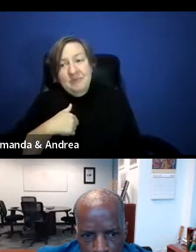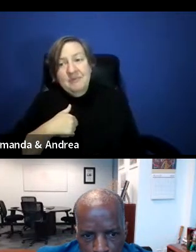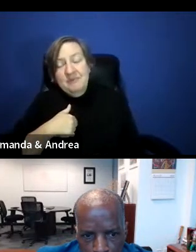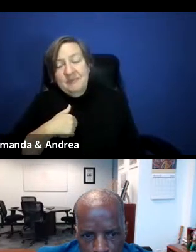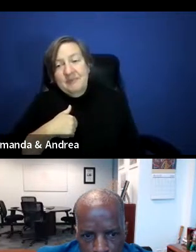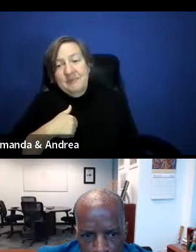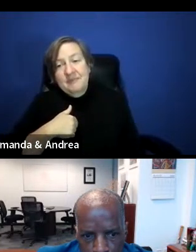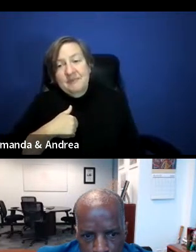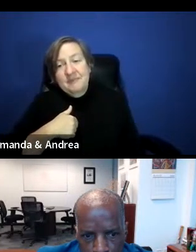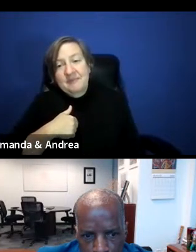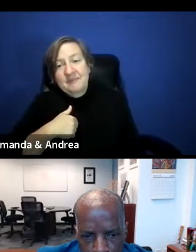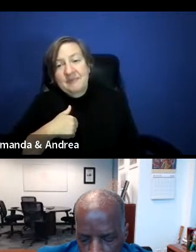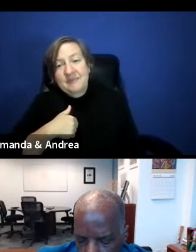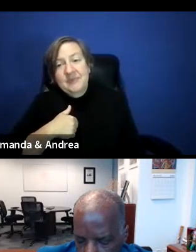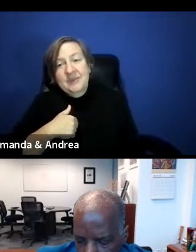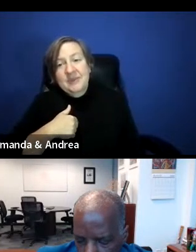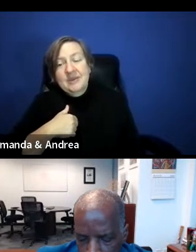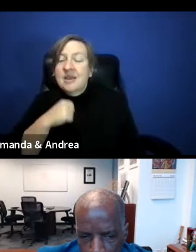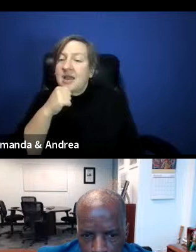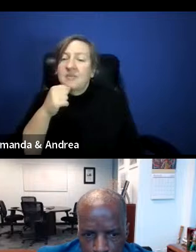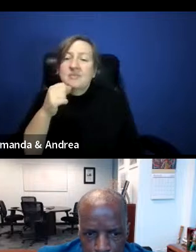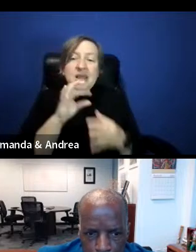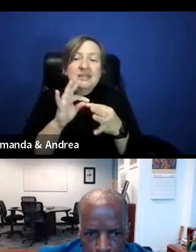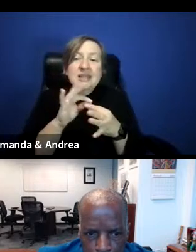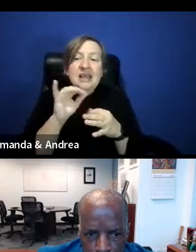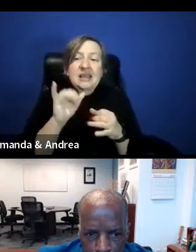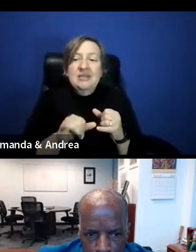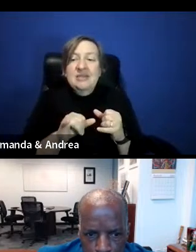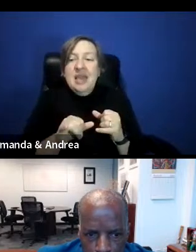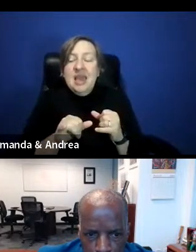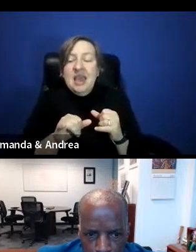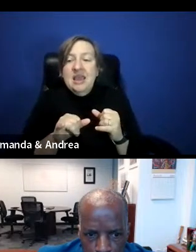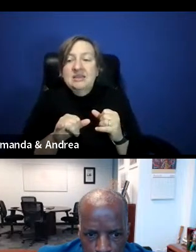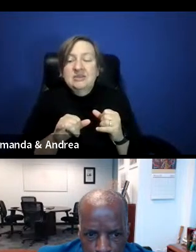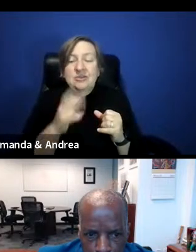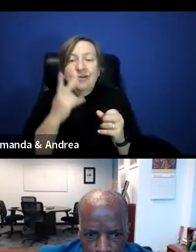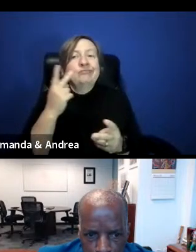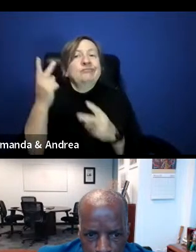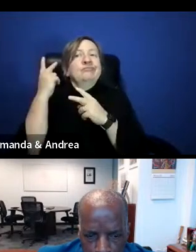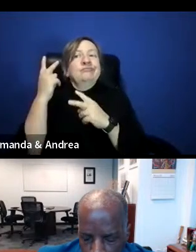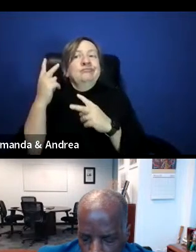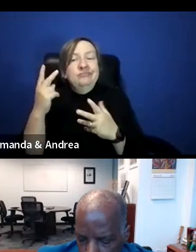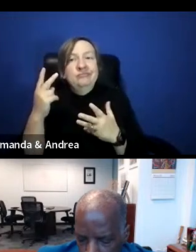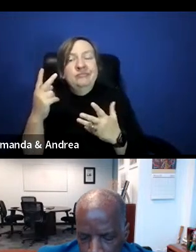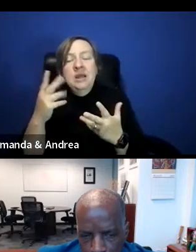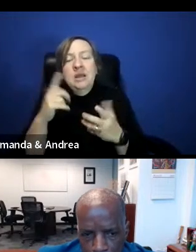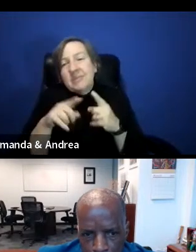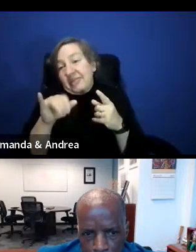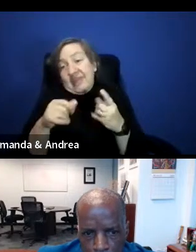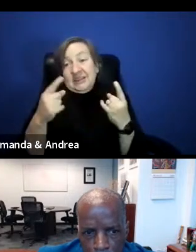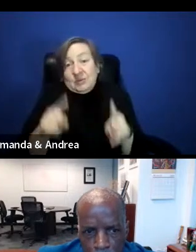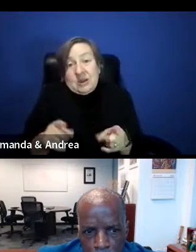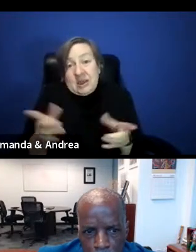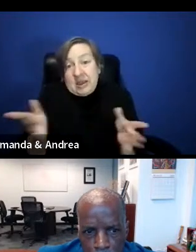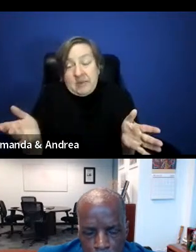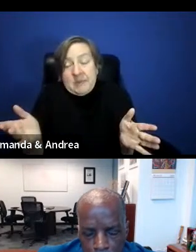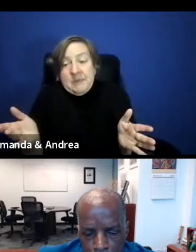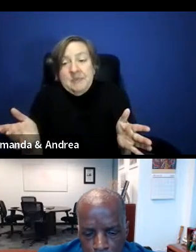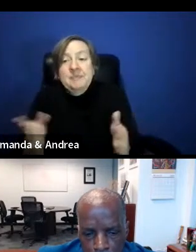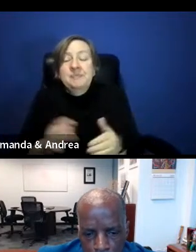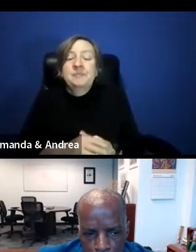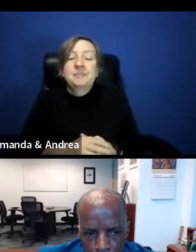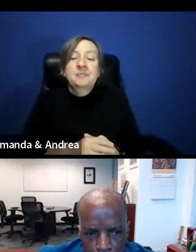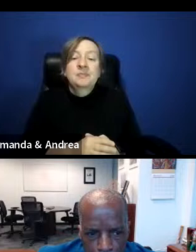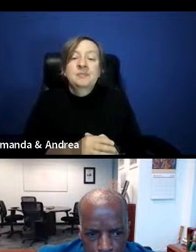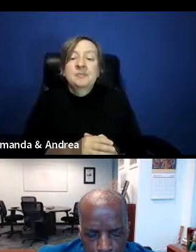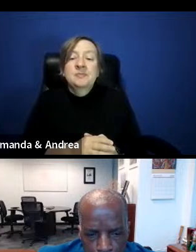I'm not saying this to cry sour grace. I'm just saying that's just the way it is. And so